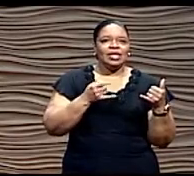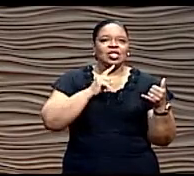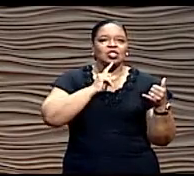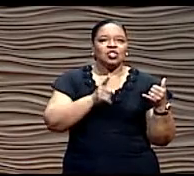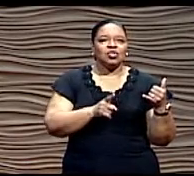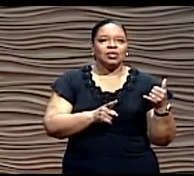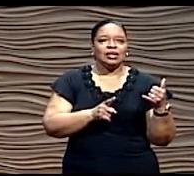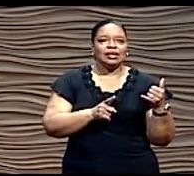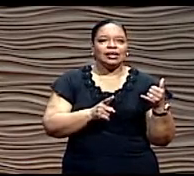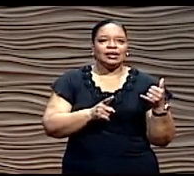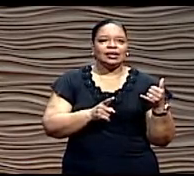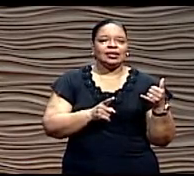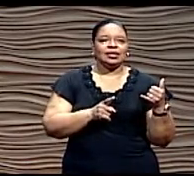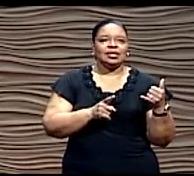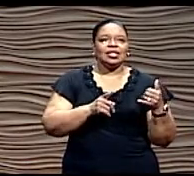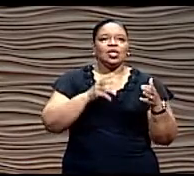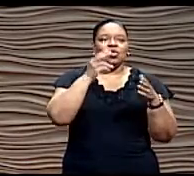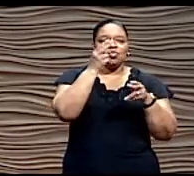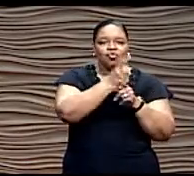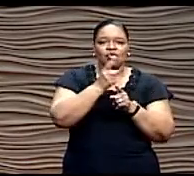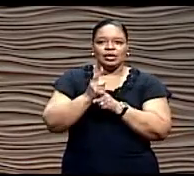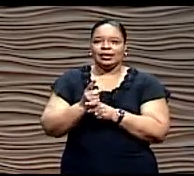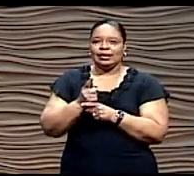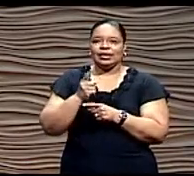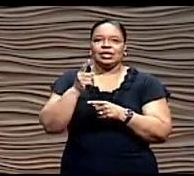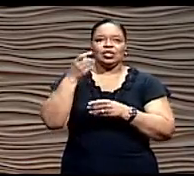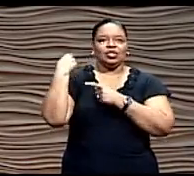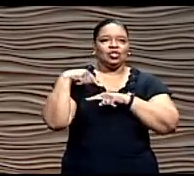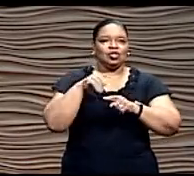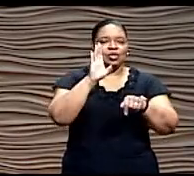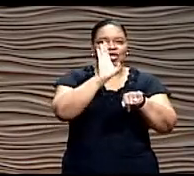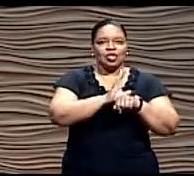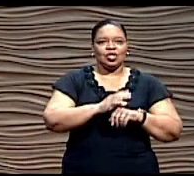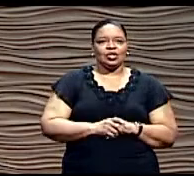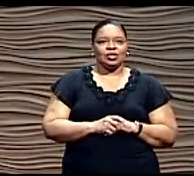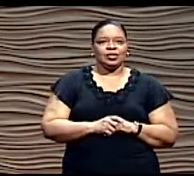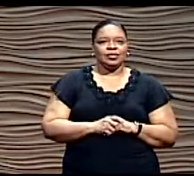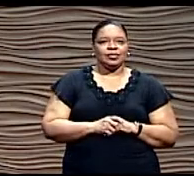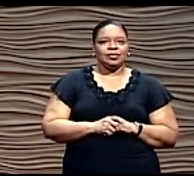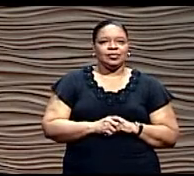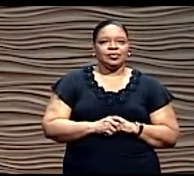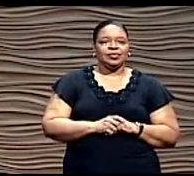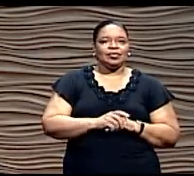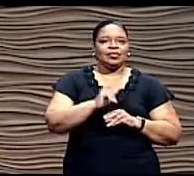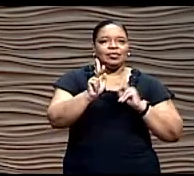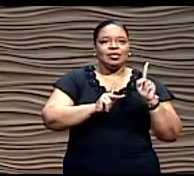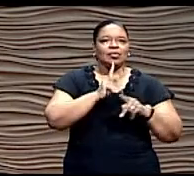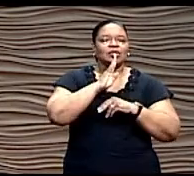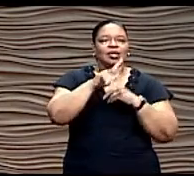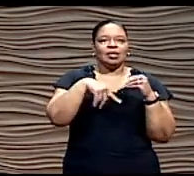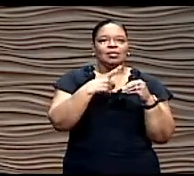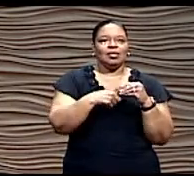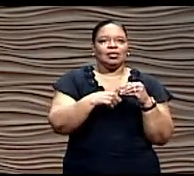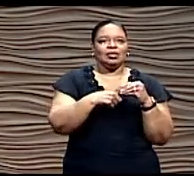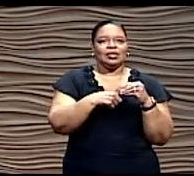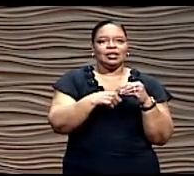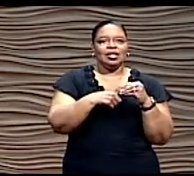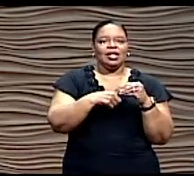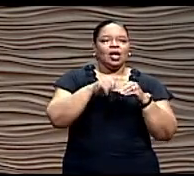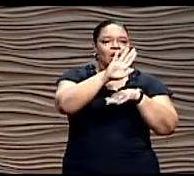pretty regular around the church when people talk about the omnipotence or